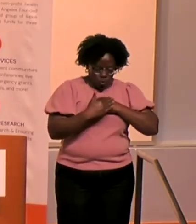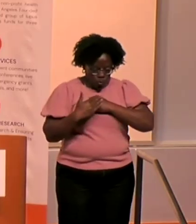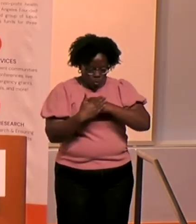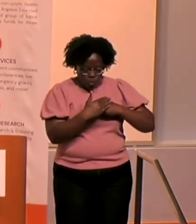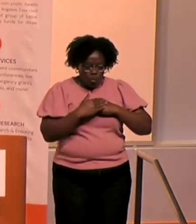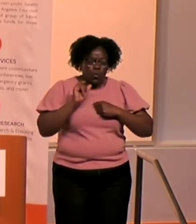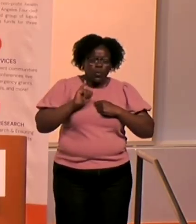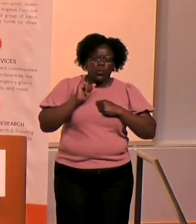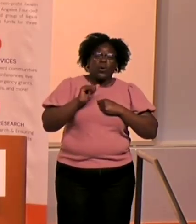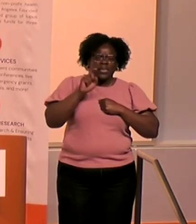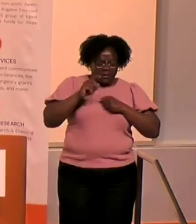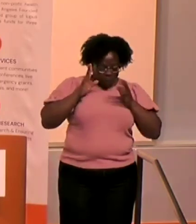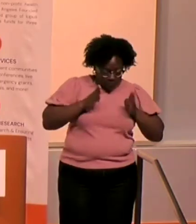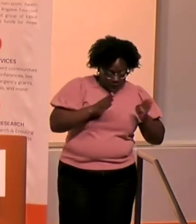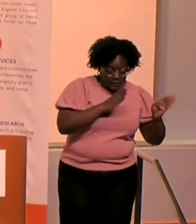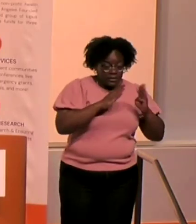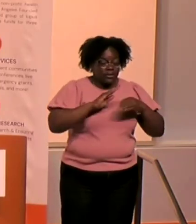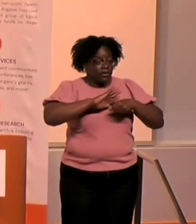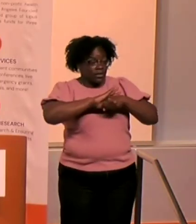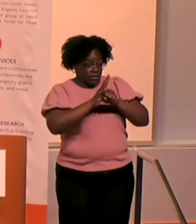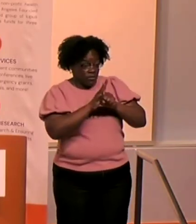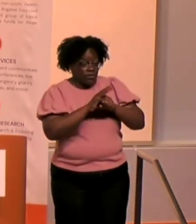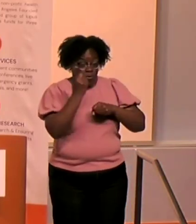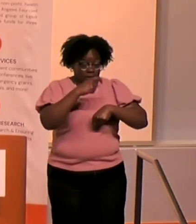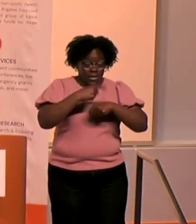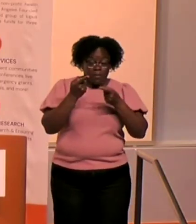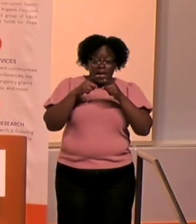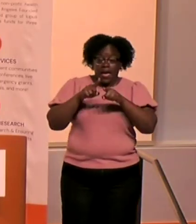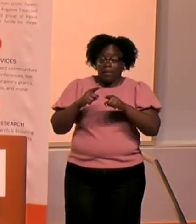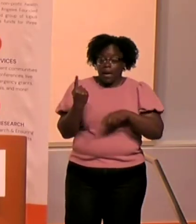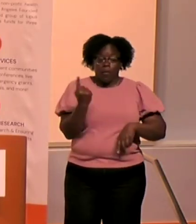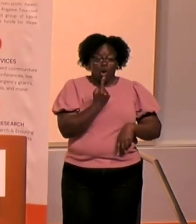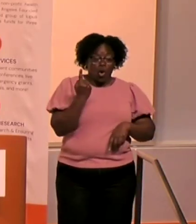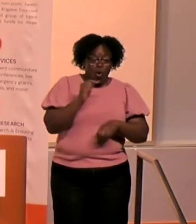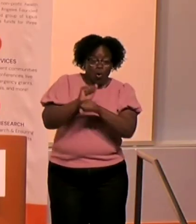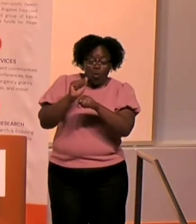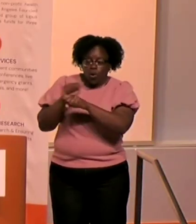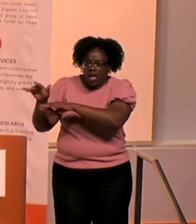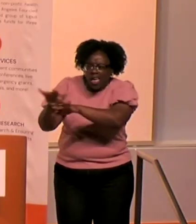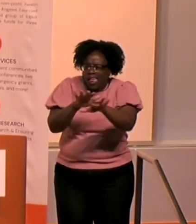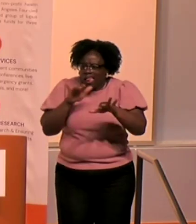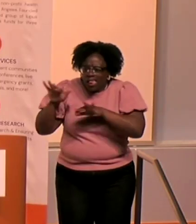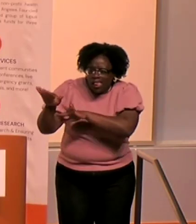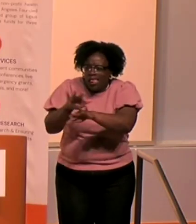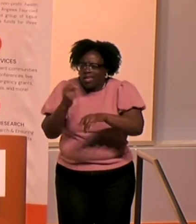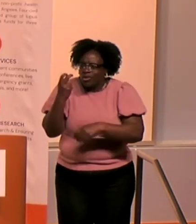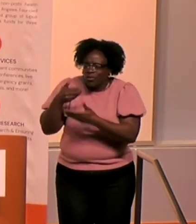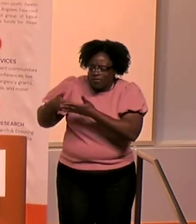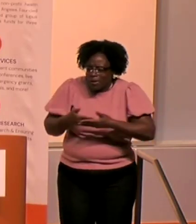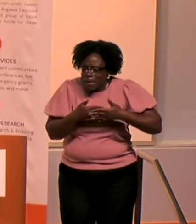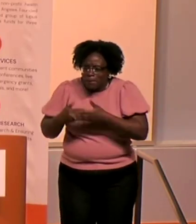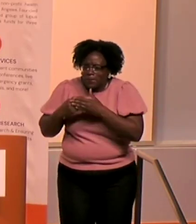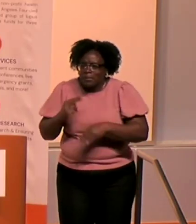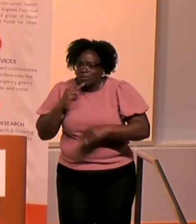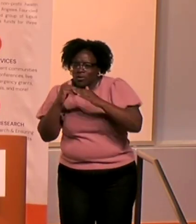time during COVID where they had me alone with 12 infants under the age of 2, and